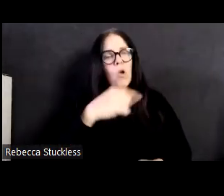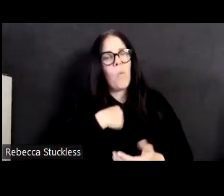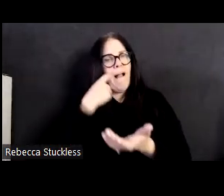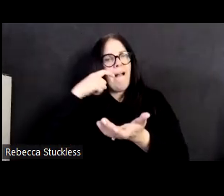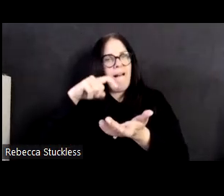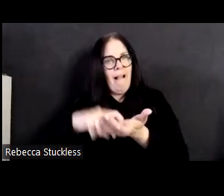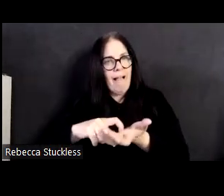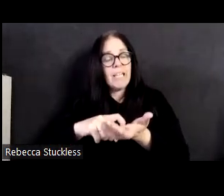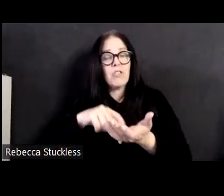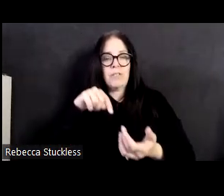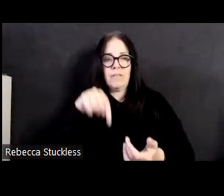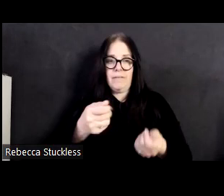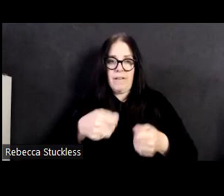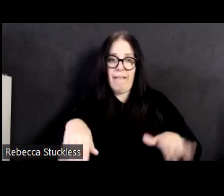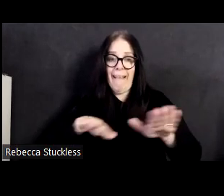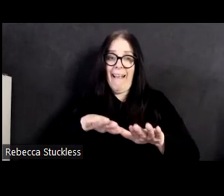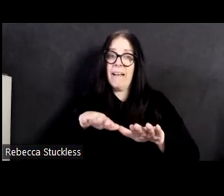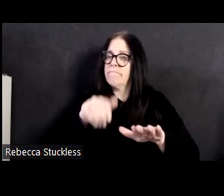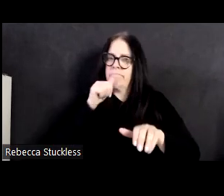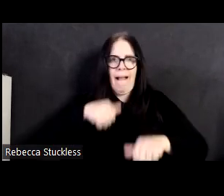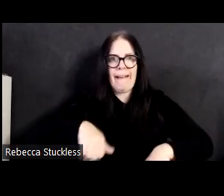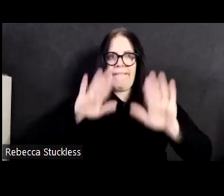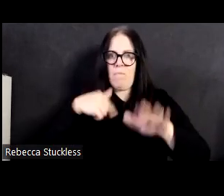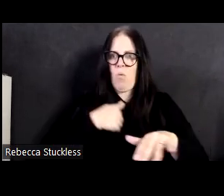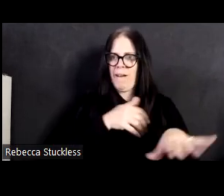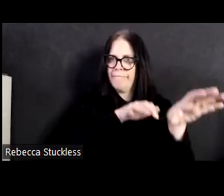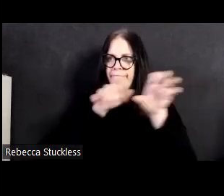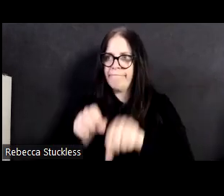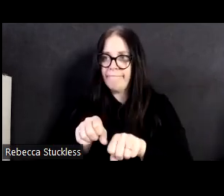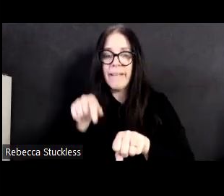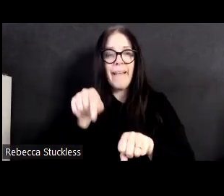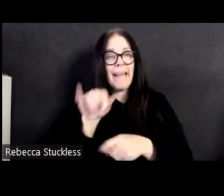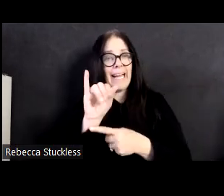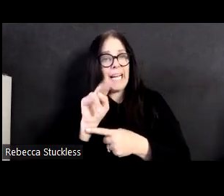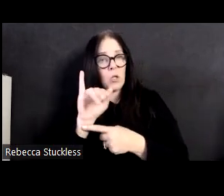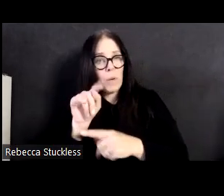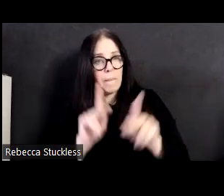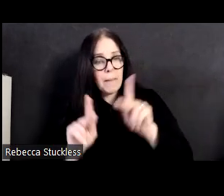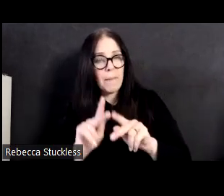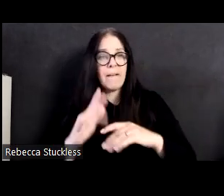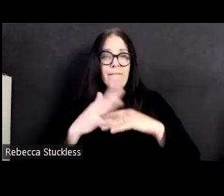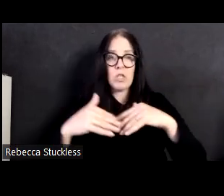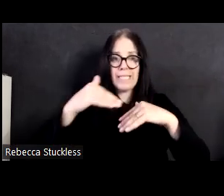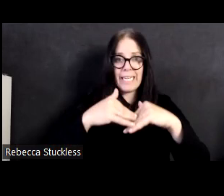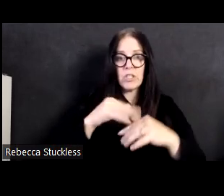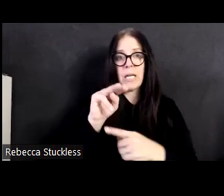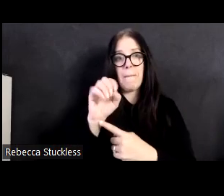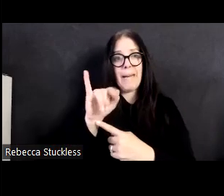of all of the Inuit, Métis, and First Nations peoples that call this land home.